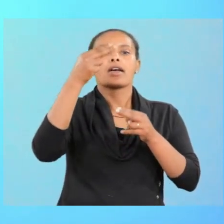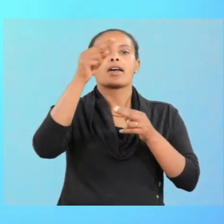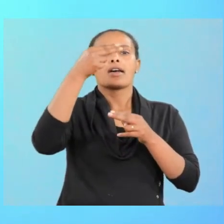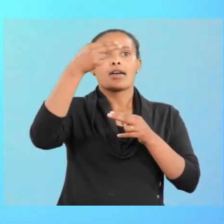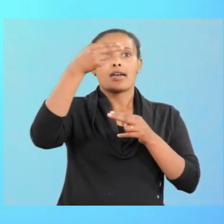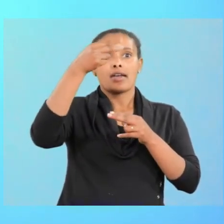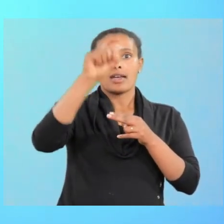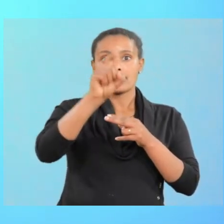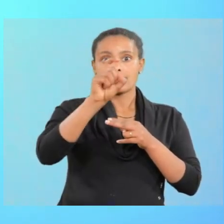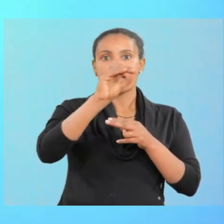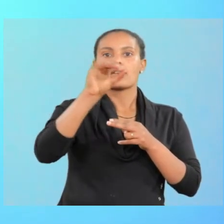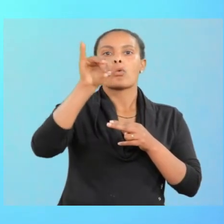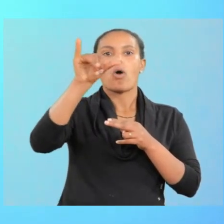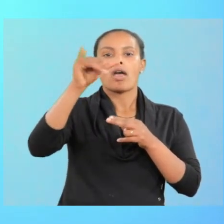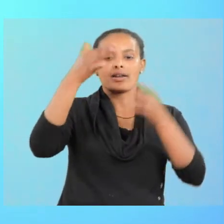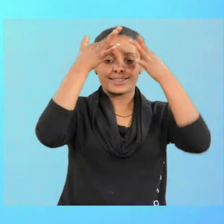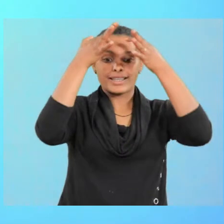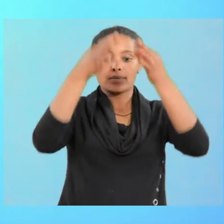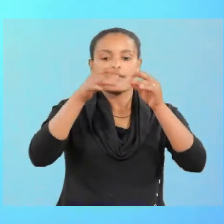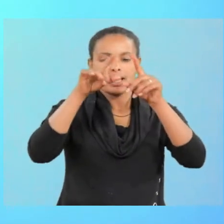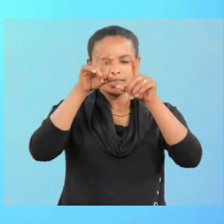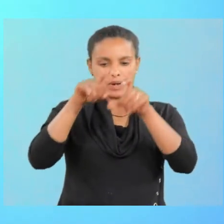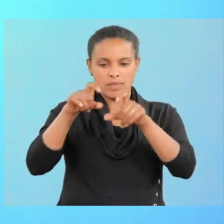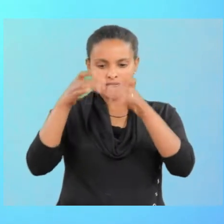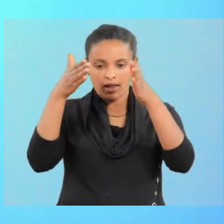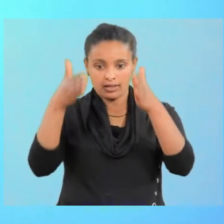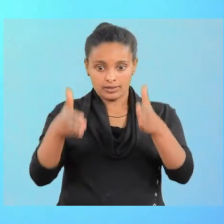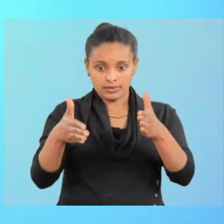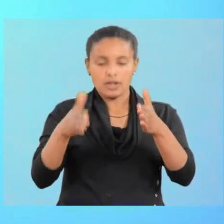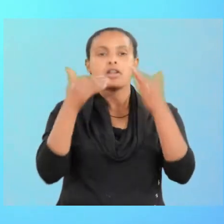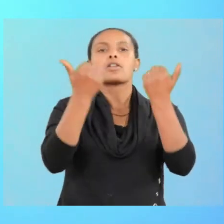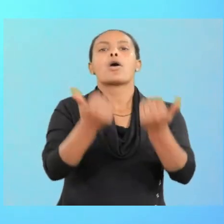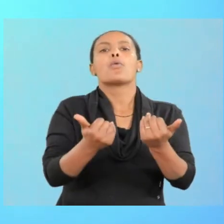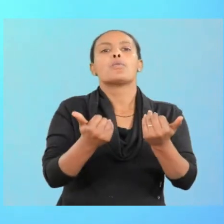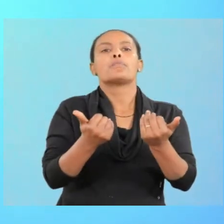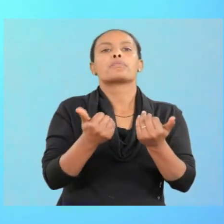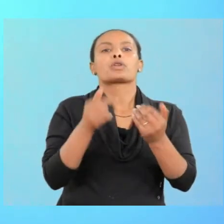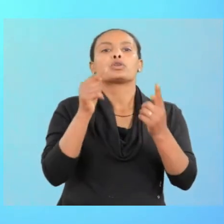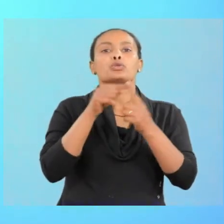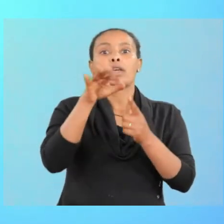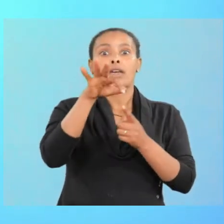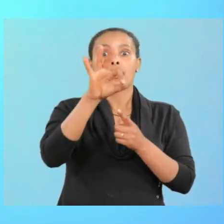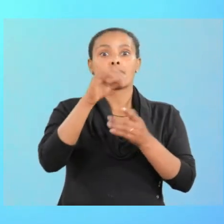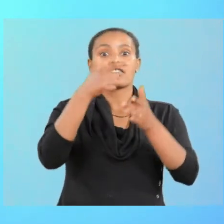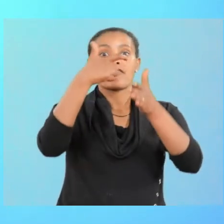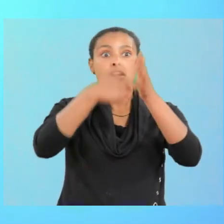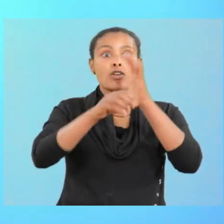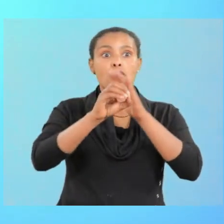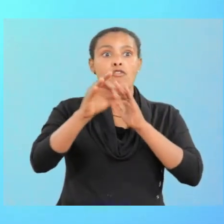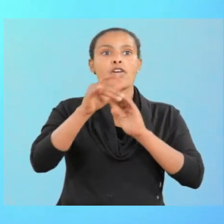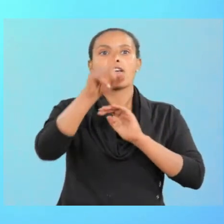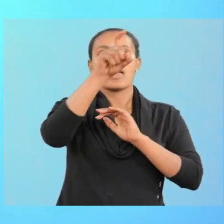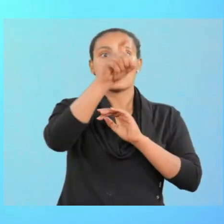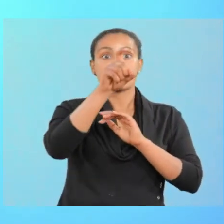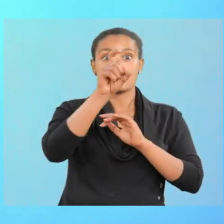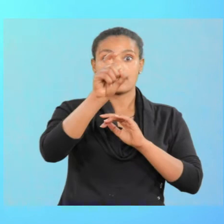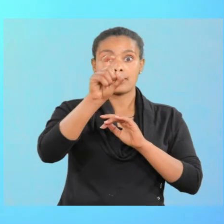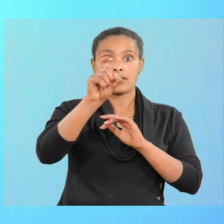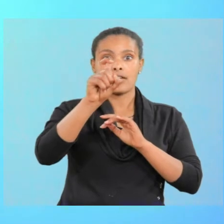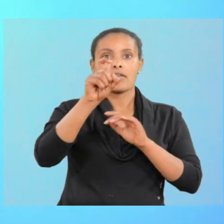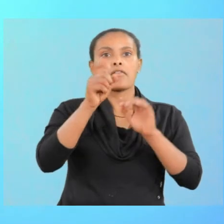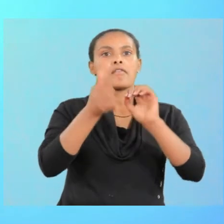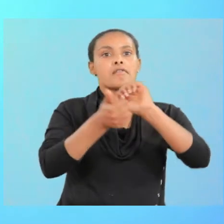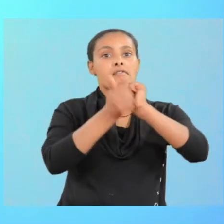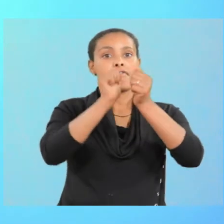and Y are determined experimentally. Now, to get the value of X,